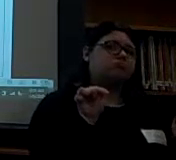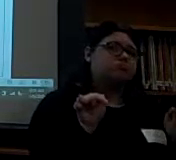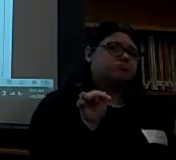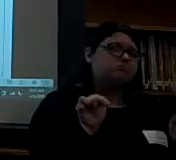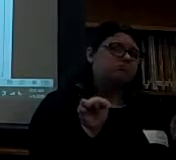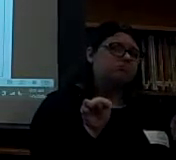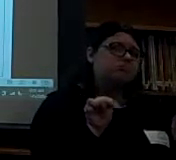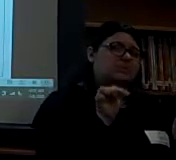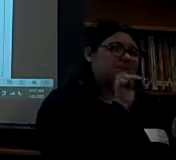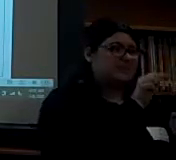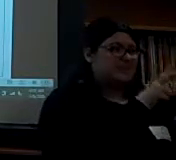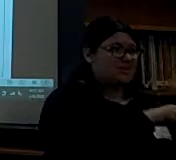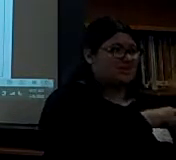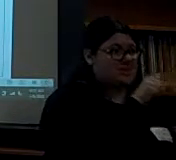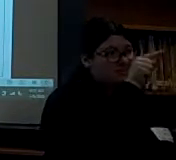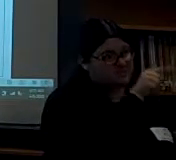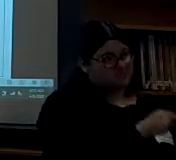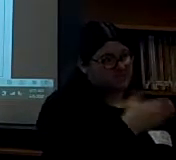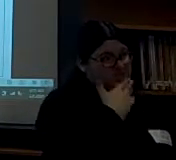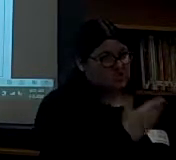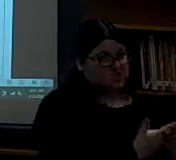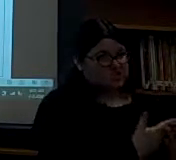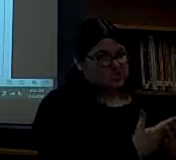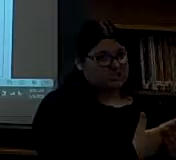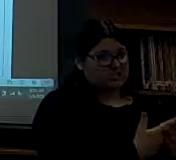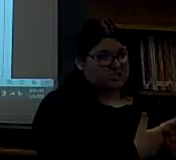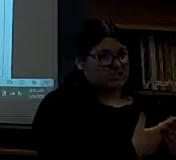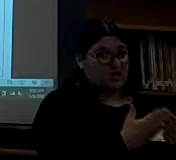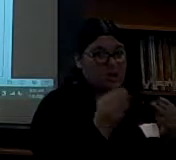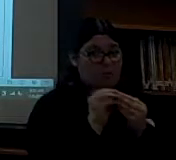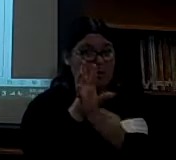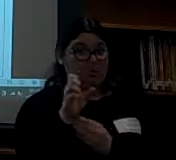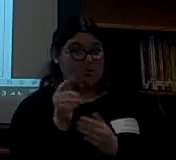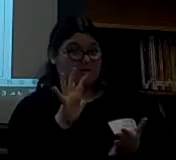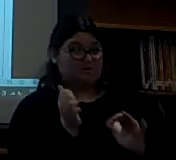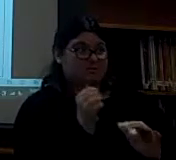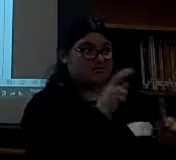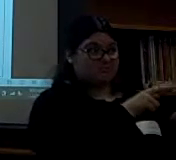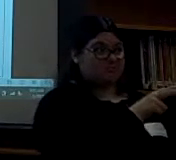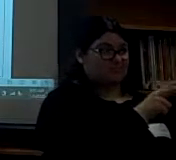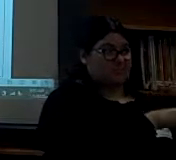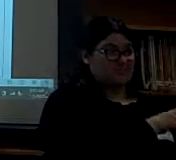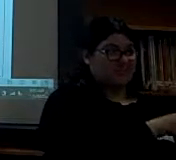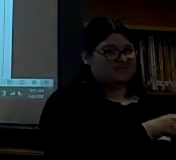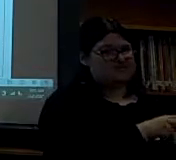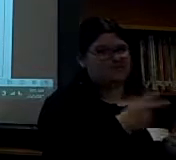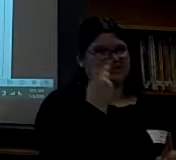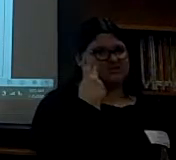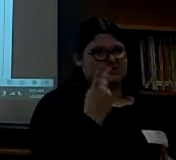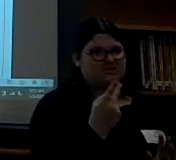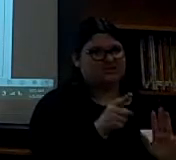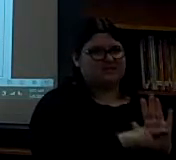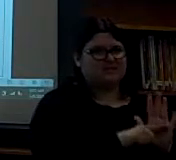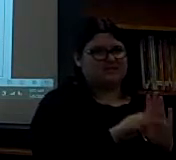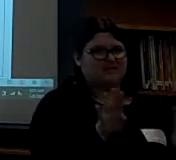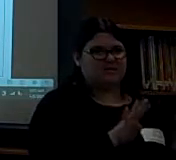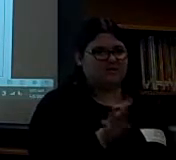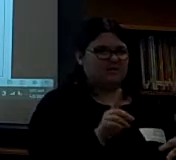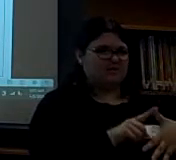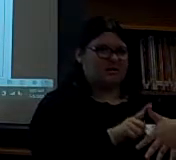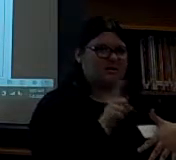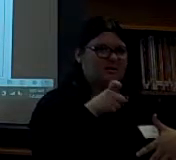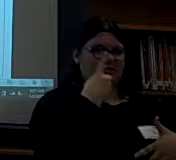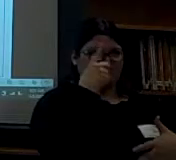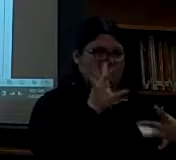side of deposits, because that's where we want it to be, because if there are more withdrawals and deposits, that's when you see the negative behavior. So the first one is the need for